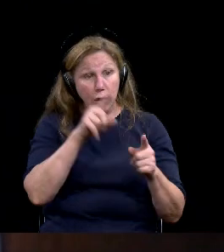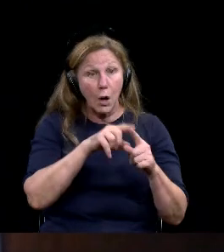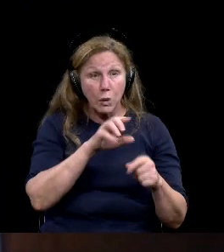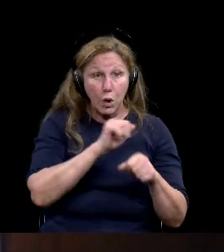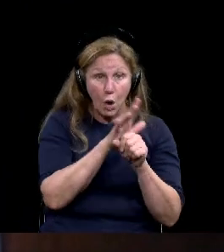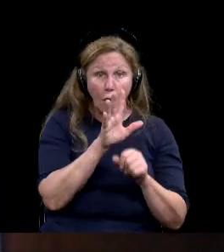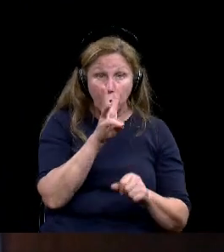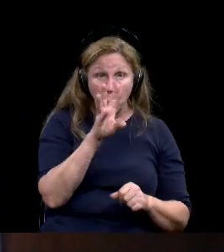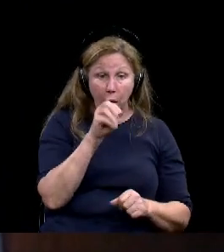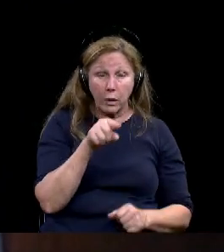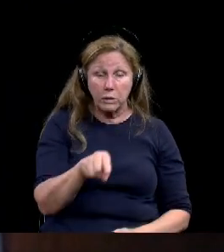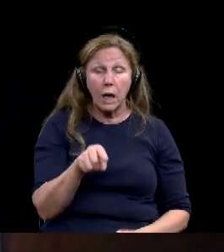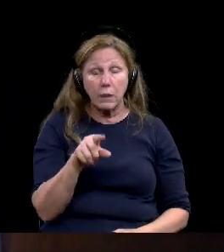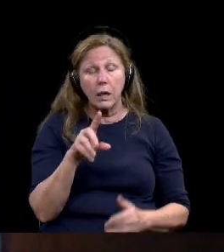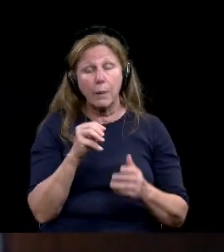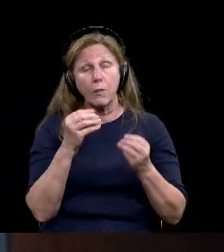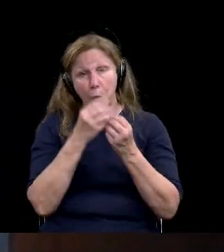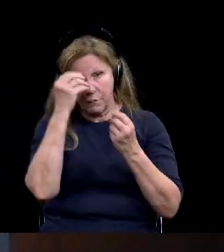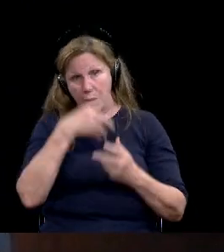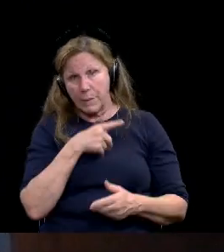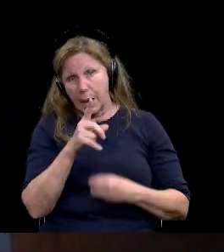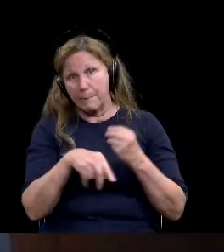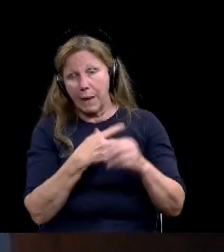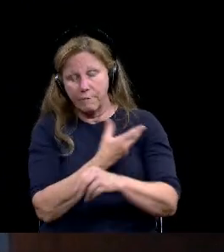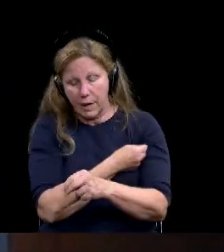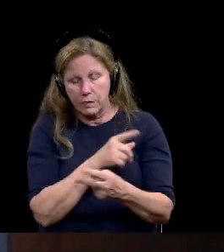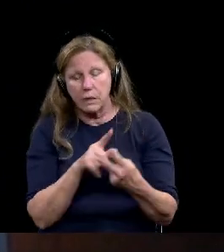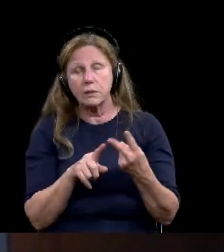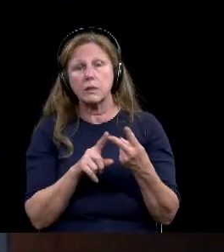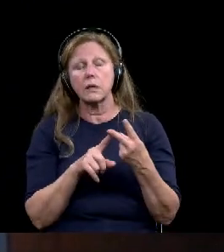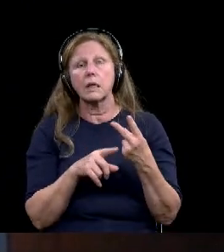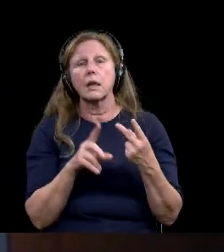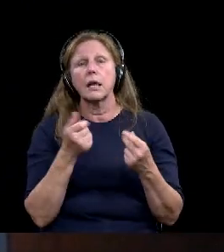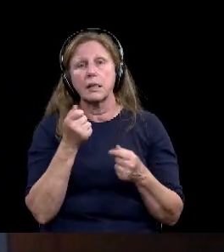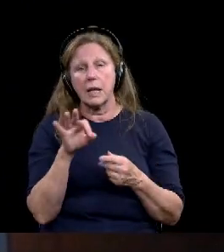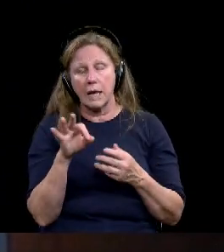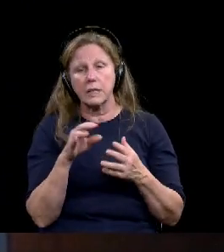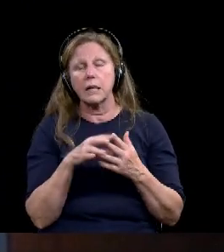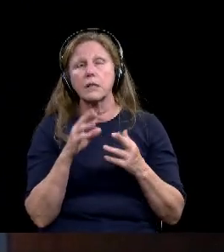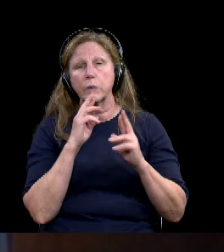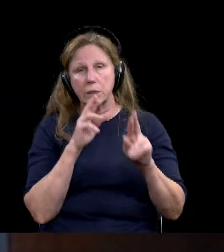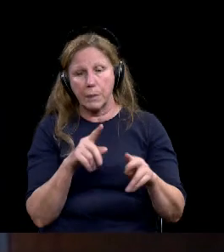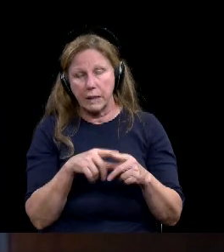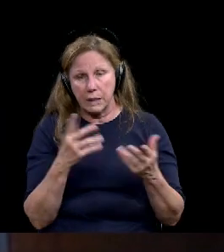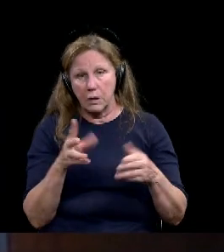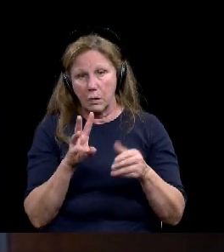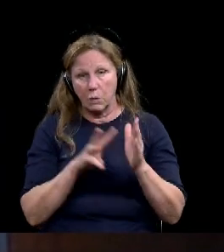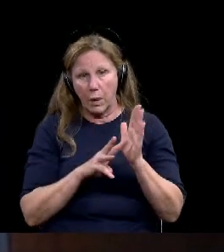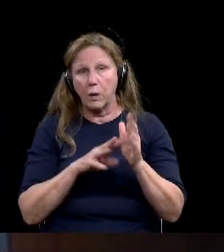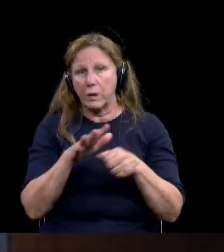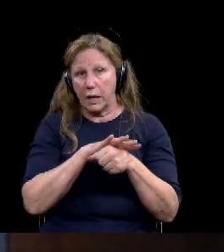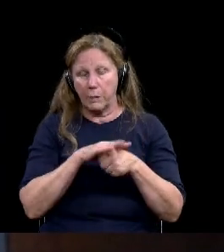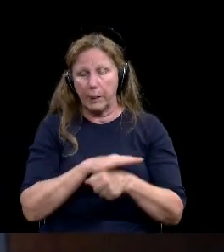McLennan County. Thanks for joining us today. Be safe, get your COVID-19 vaccine, and have a great day. Thanks, everybody.